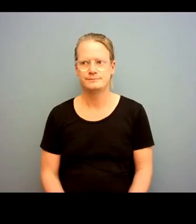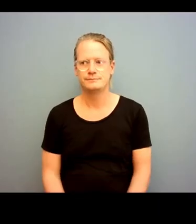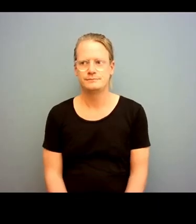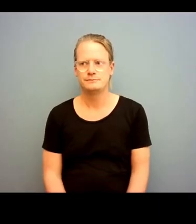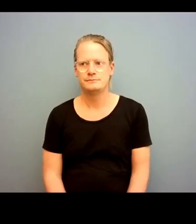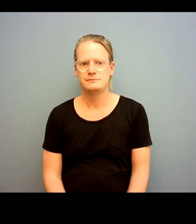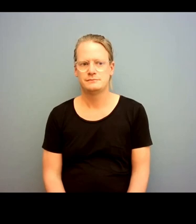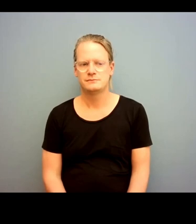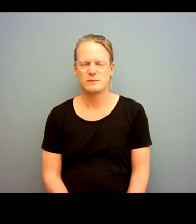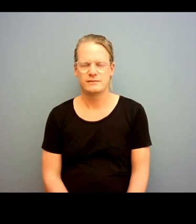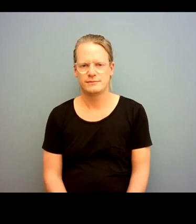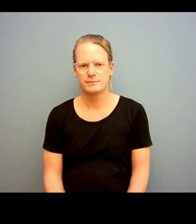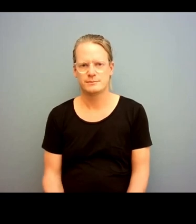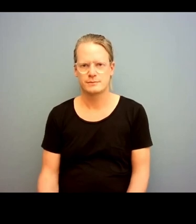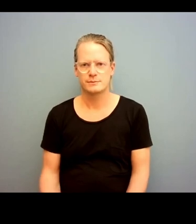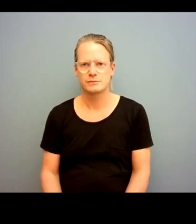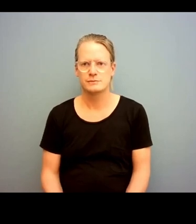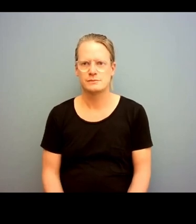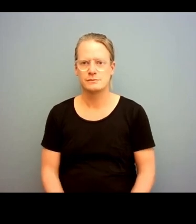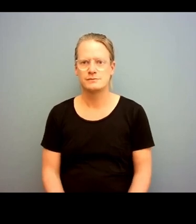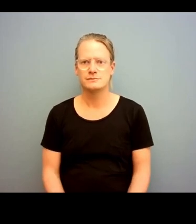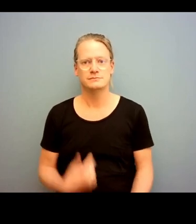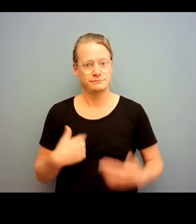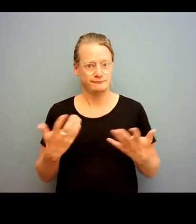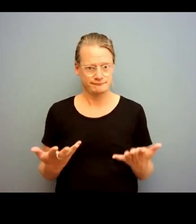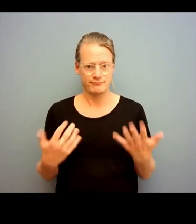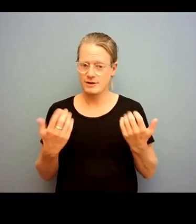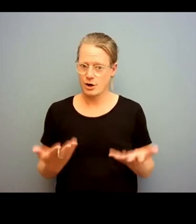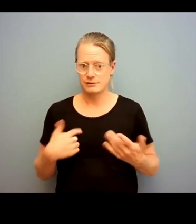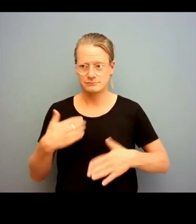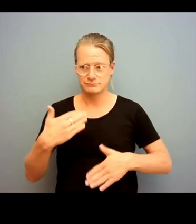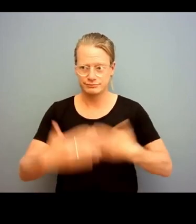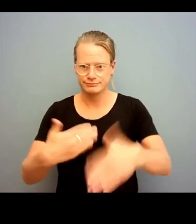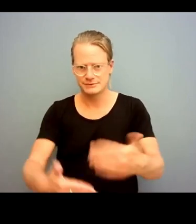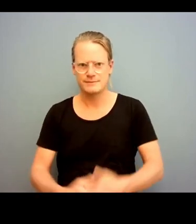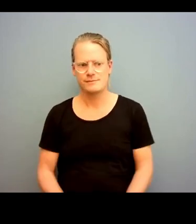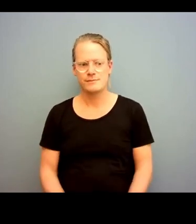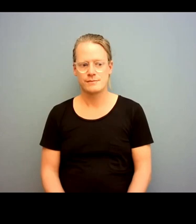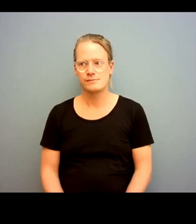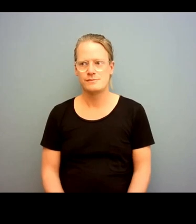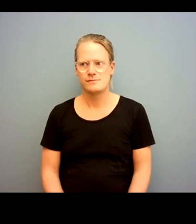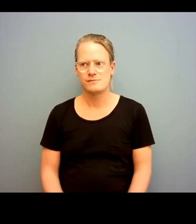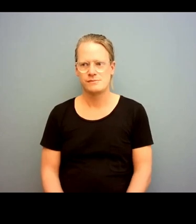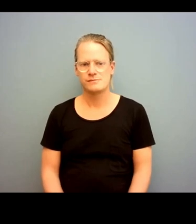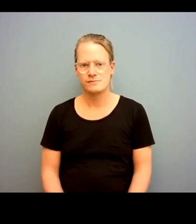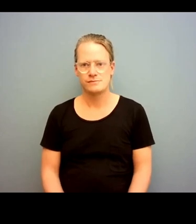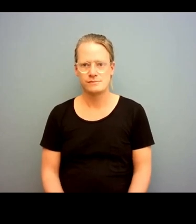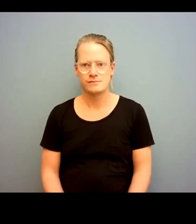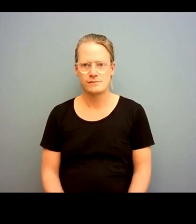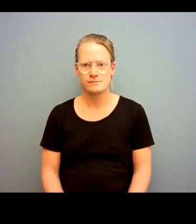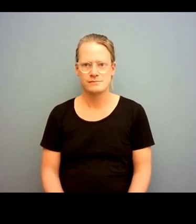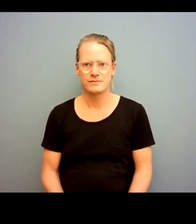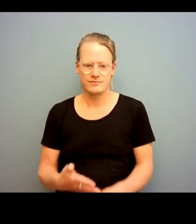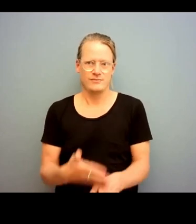And now I think we're ready to start again. Before this short break, we had an excellent